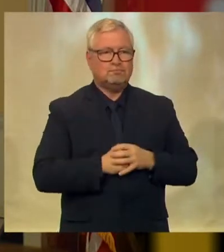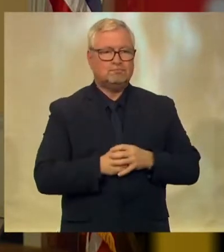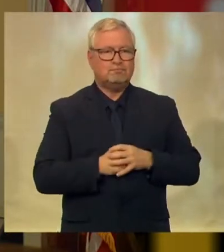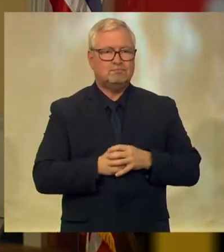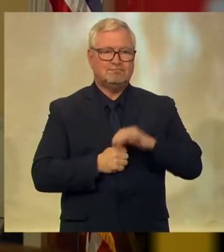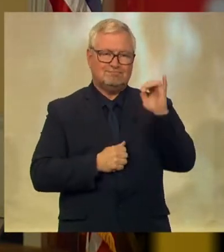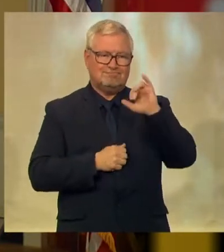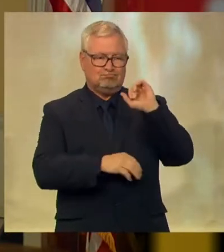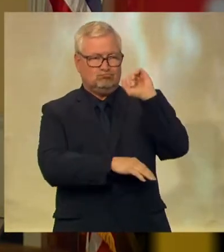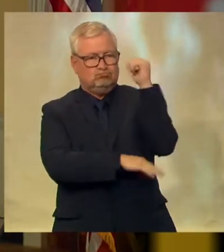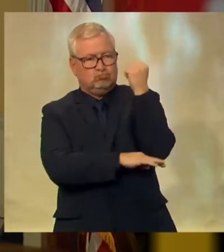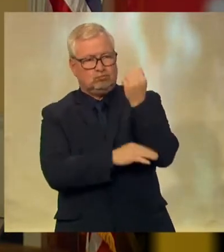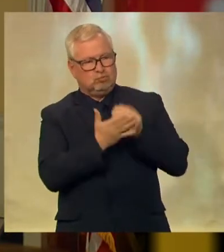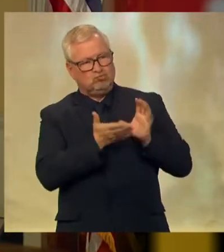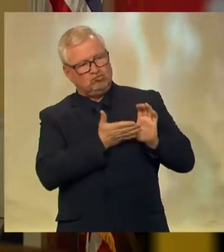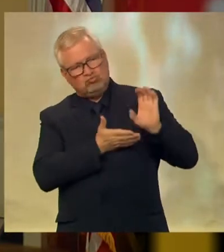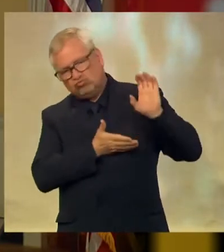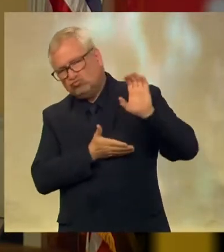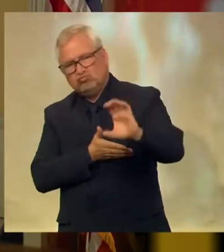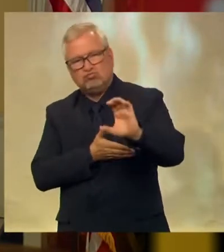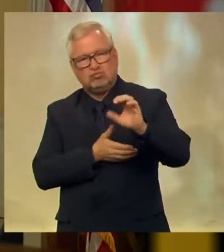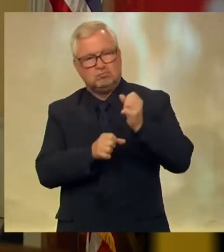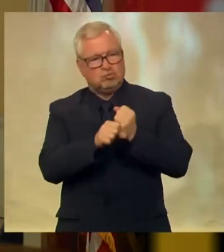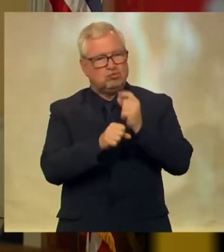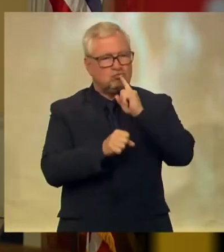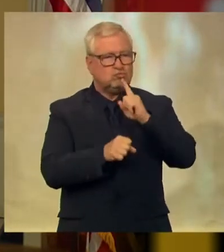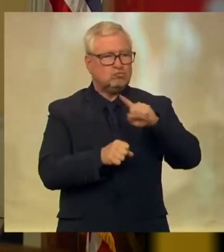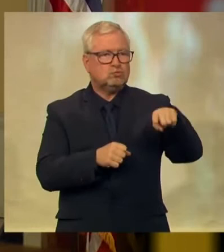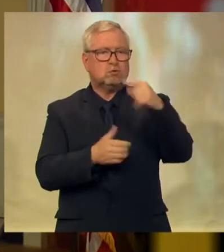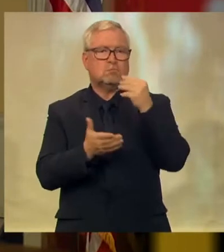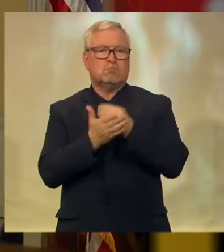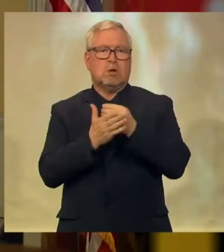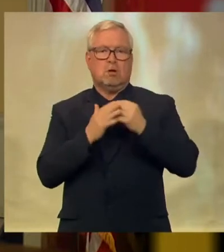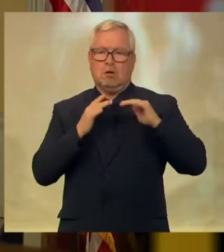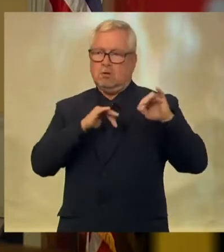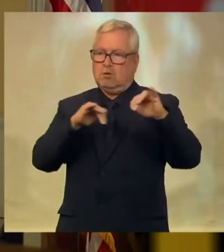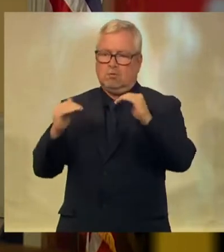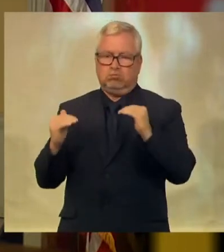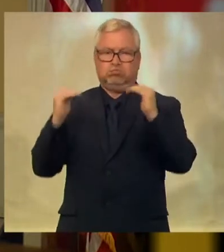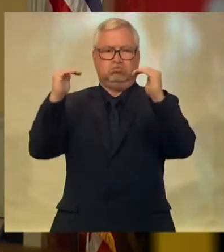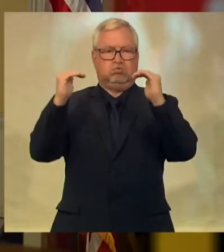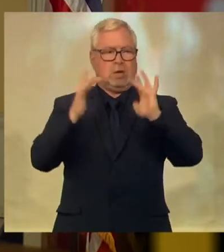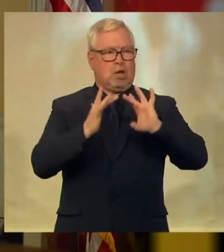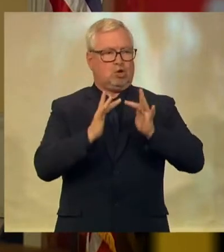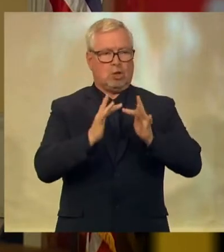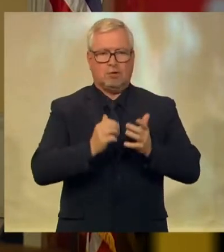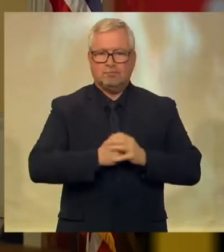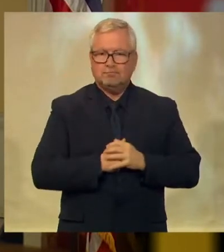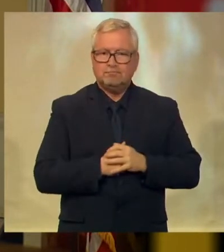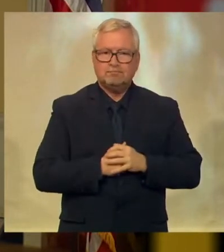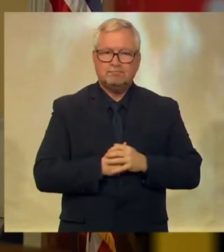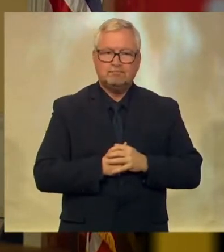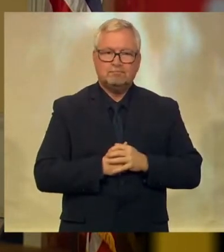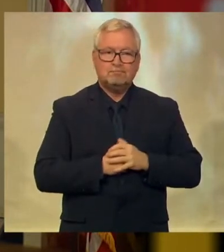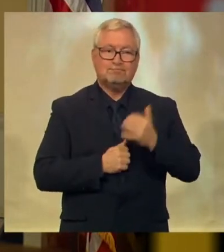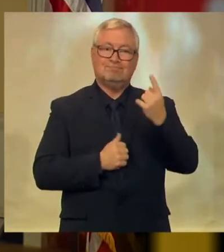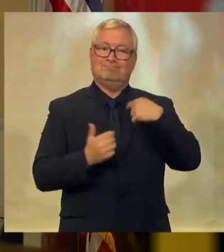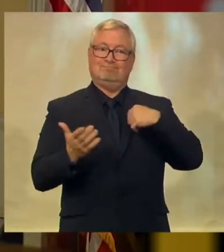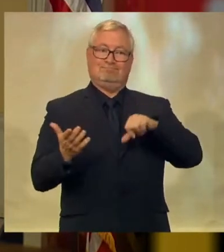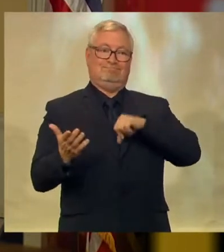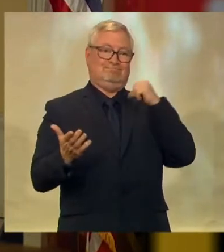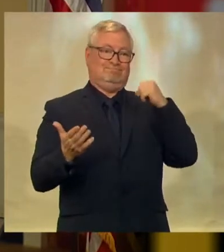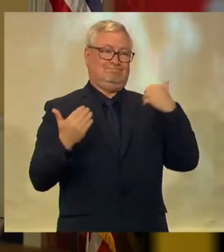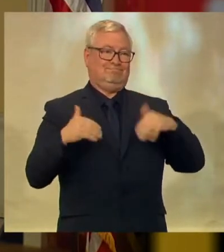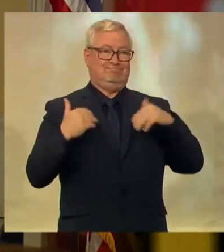high-speed internet access to everyone in every corner of the state. We have been able to accomplish these things